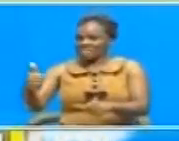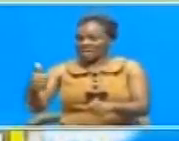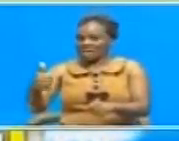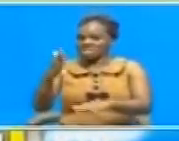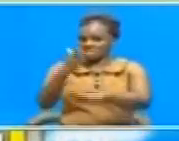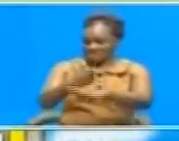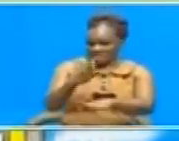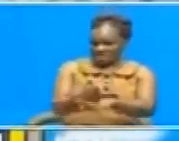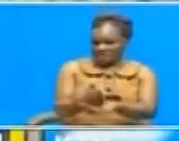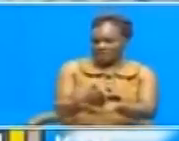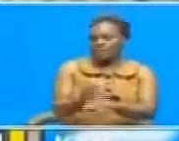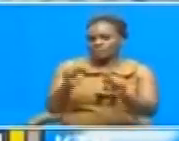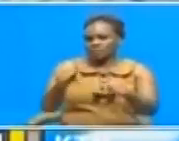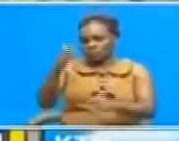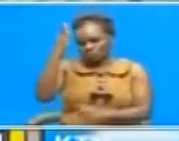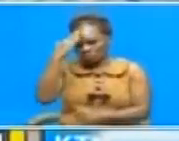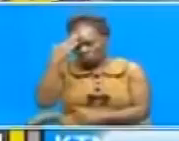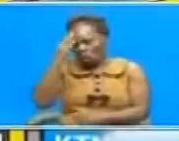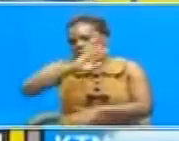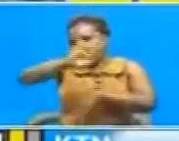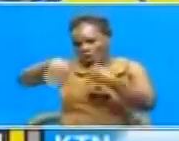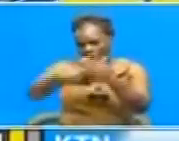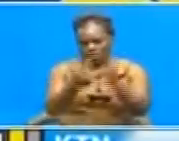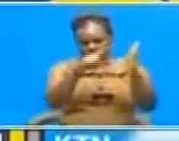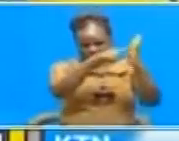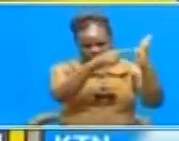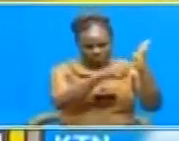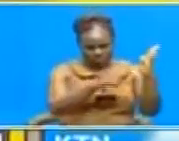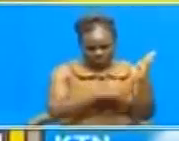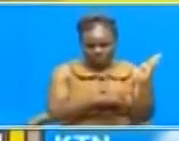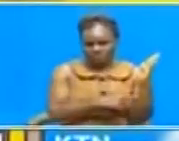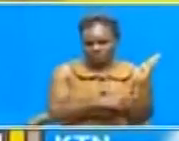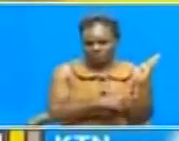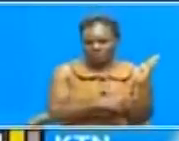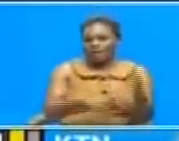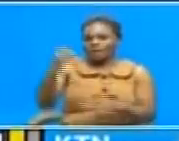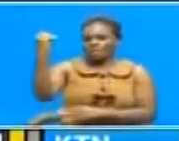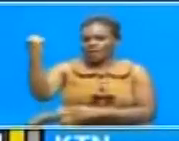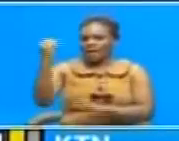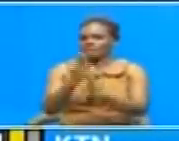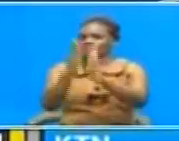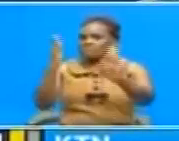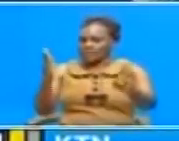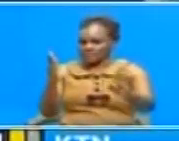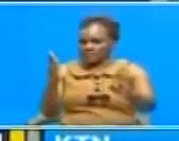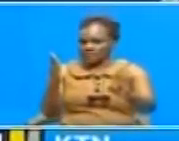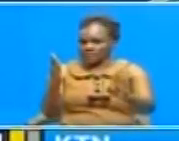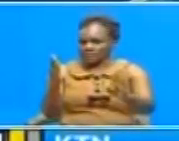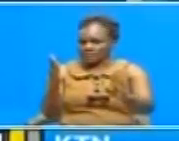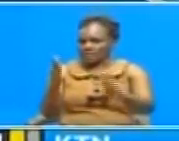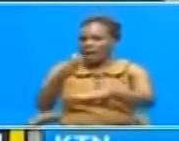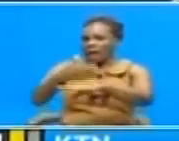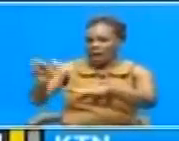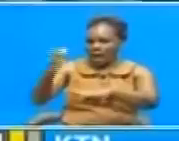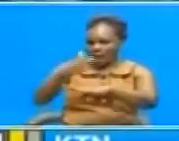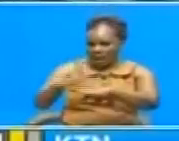kujua. Ndio tuweze kujua mambo haya yote. The five buses in question are said to have been hired